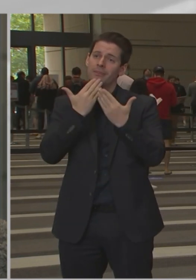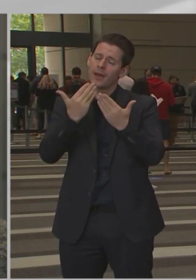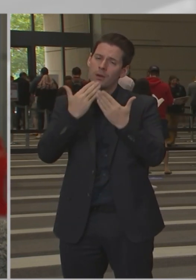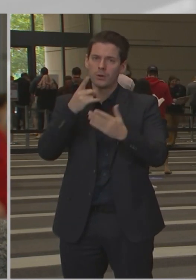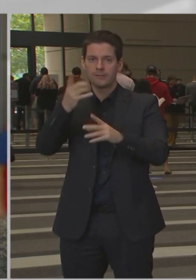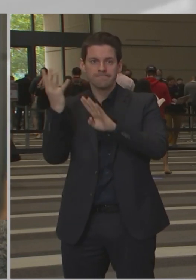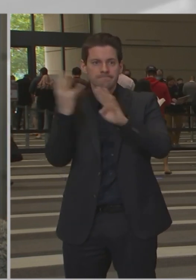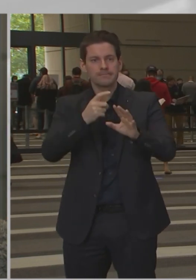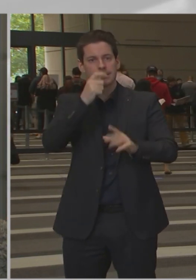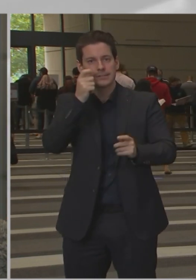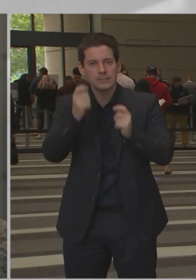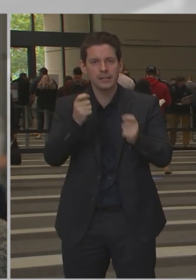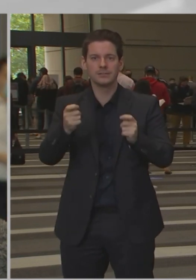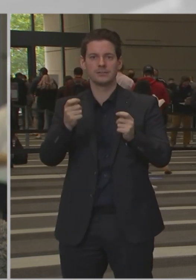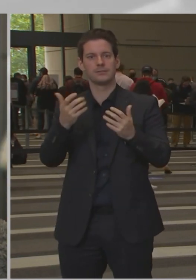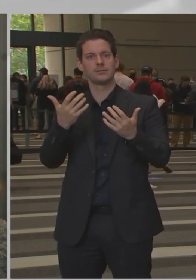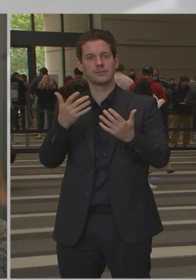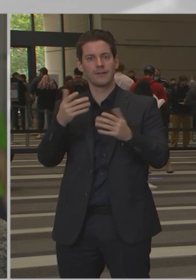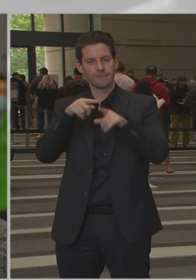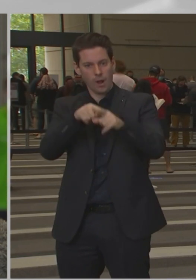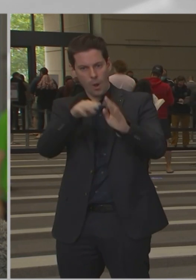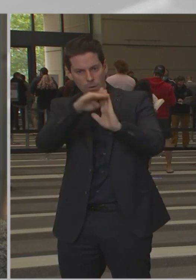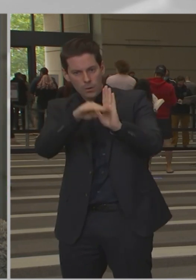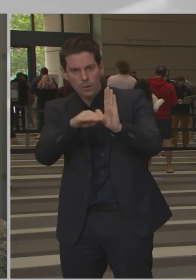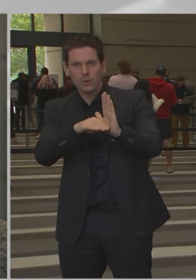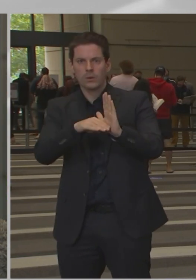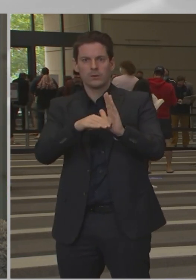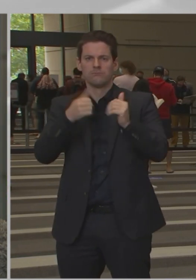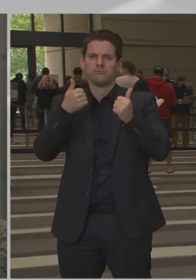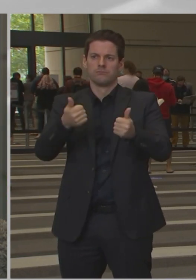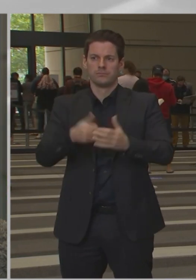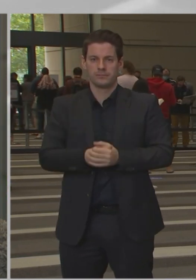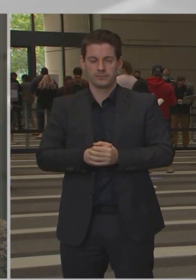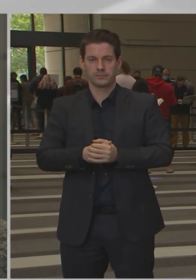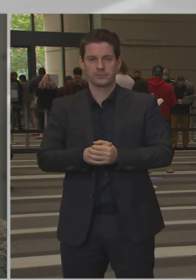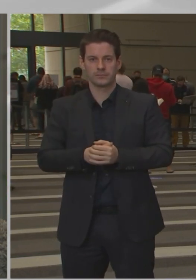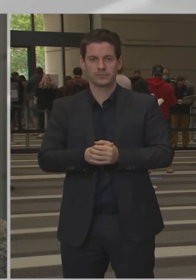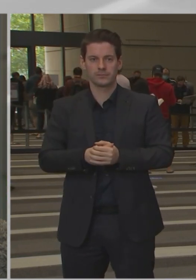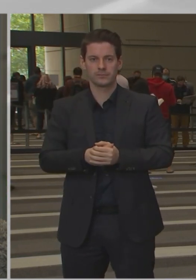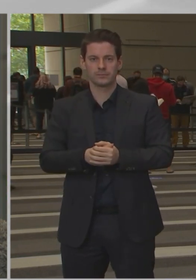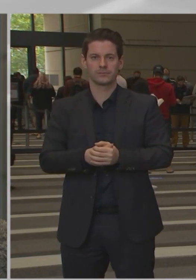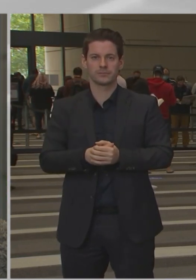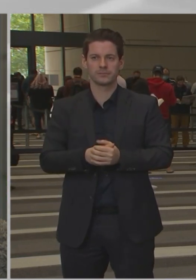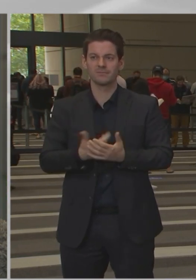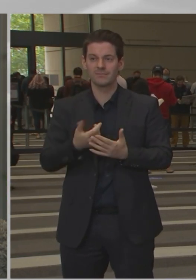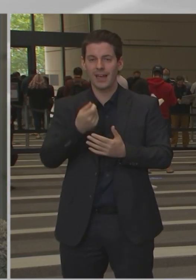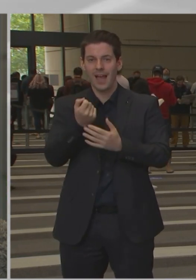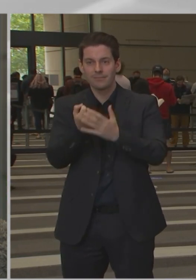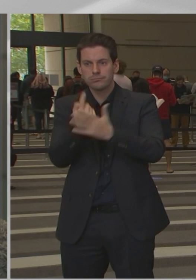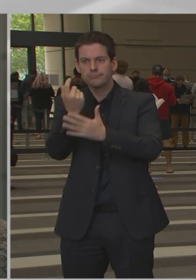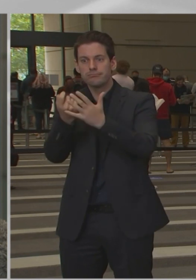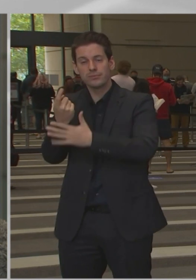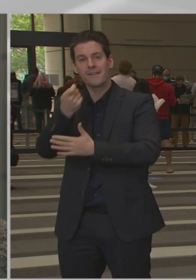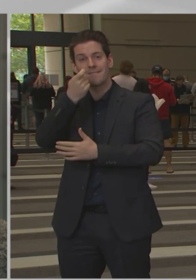couple of those cases in Cairns, Dr. Young has asked if we can keep the restrictions in place that we have